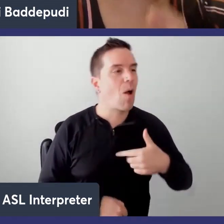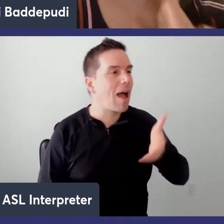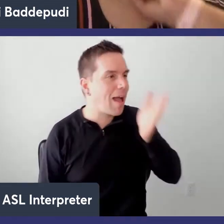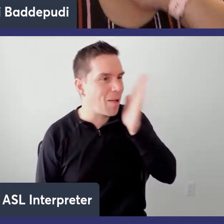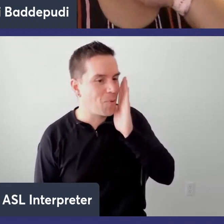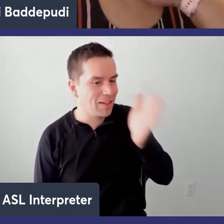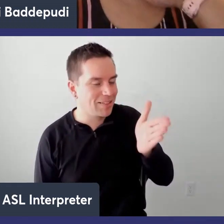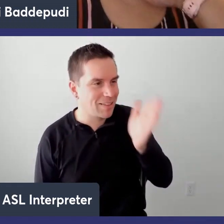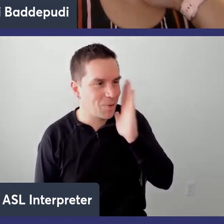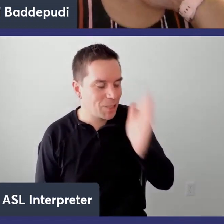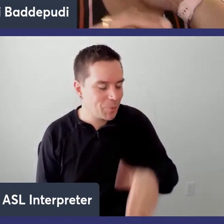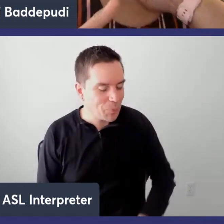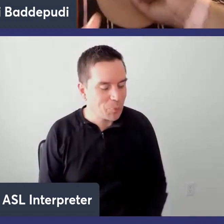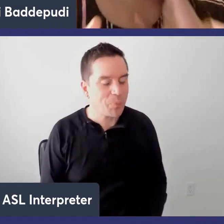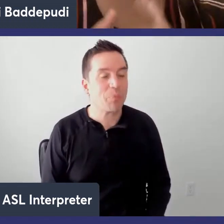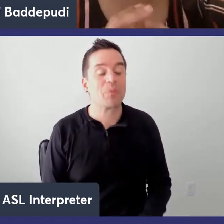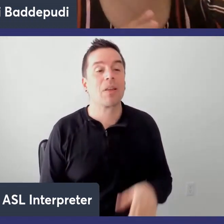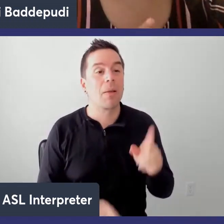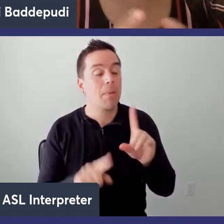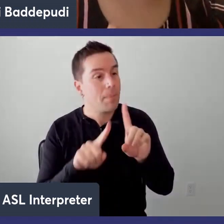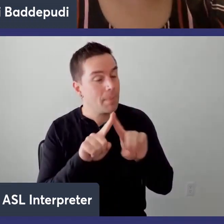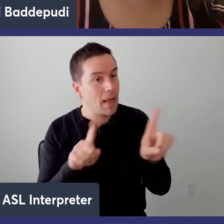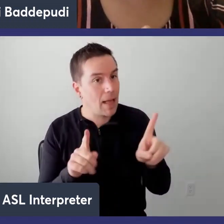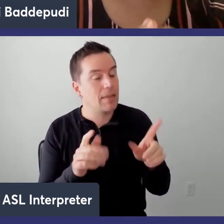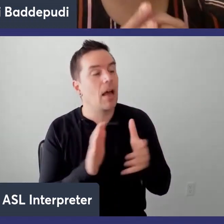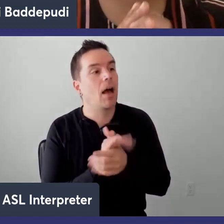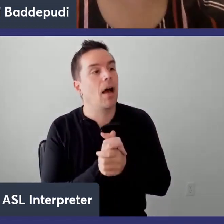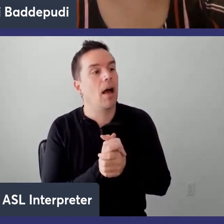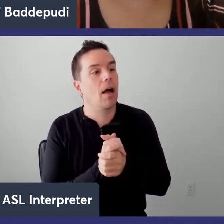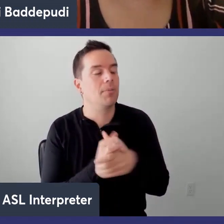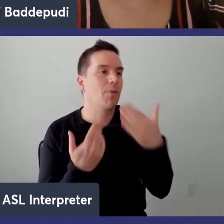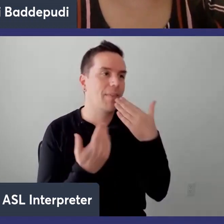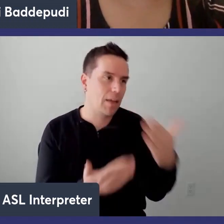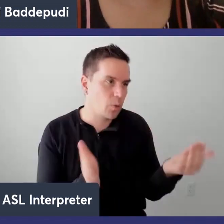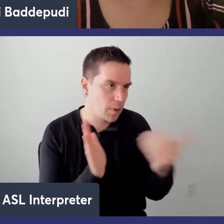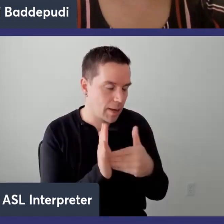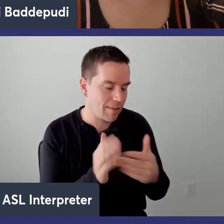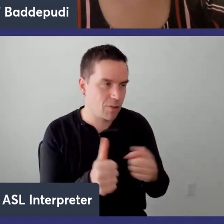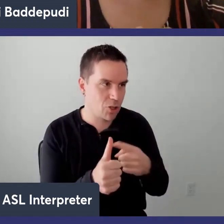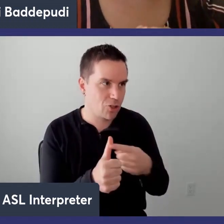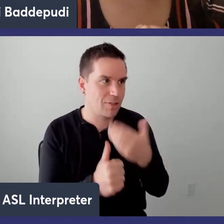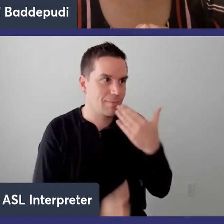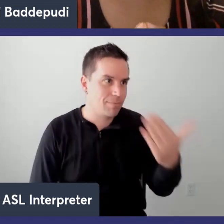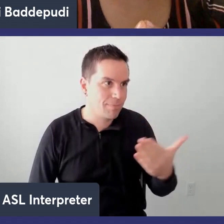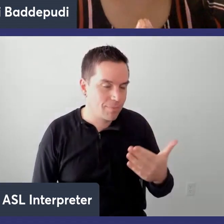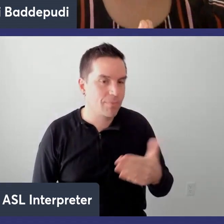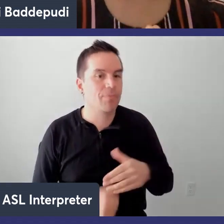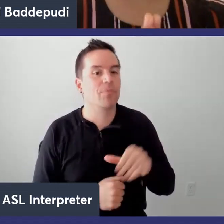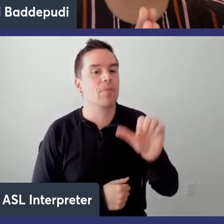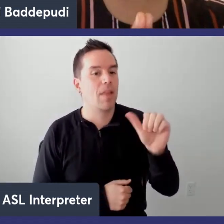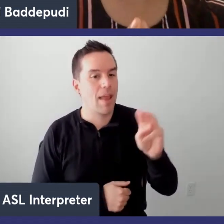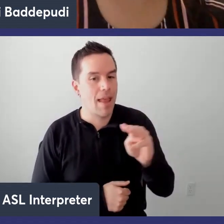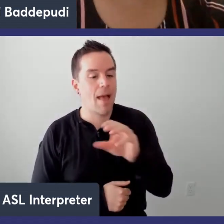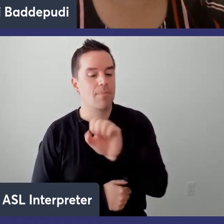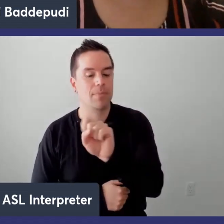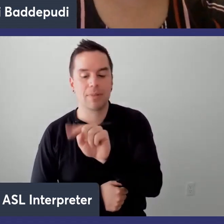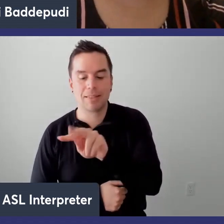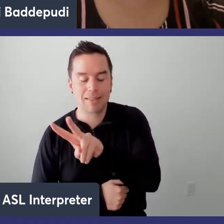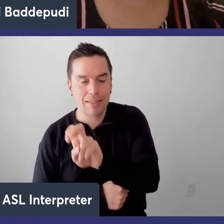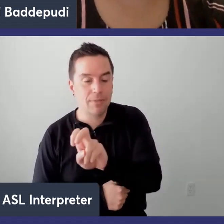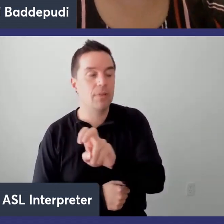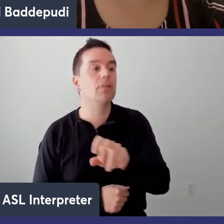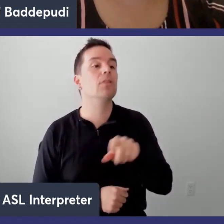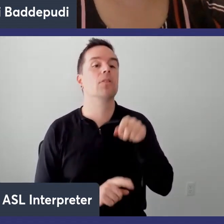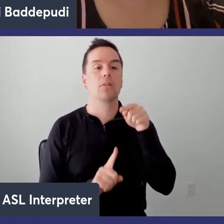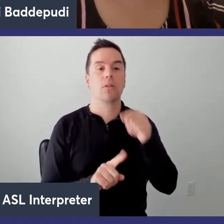that offer. But then, you know, so thank you both AM and Steve. It is public